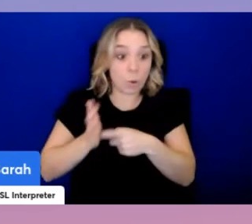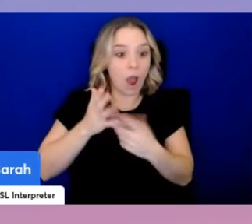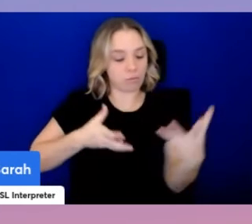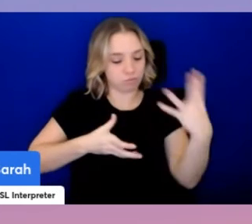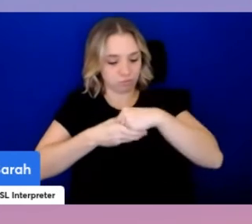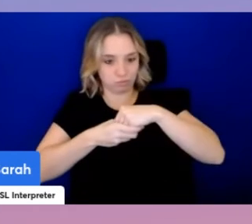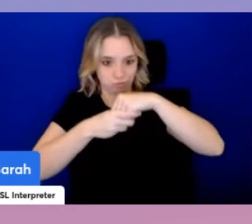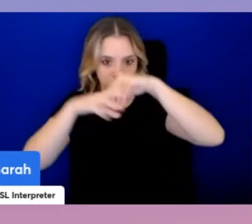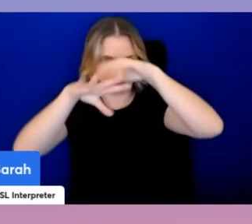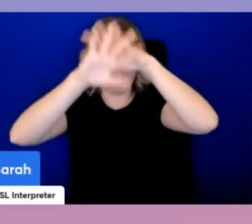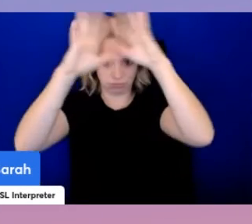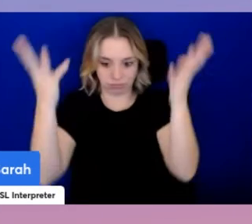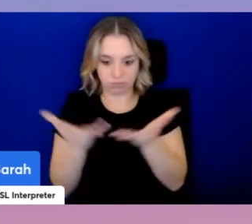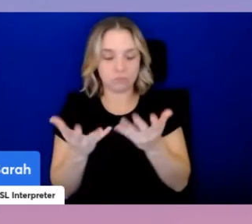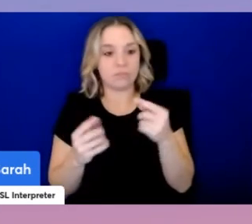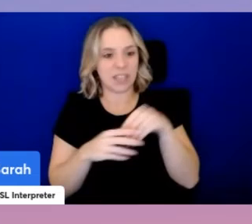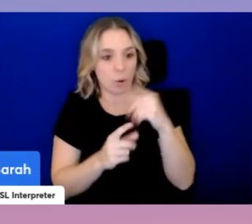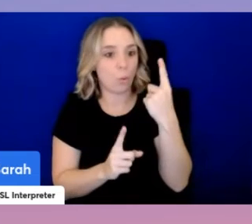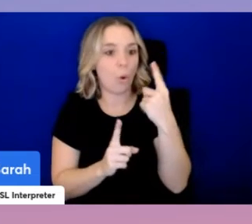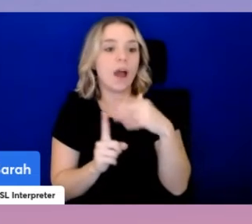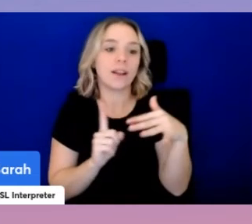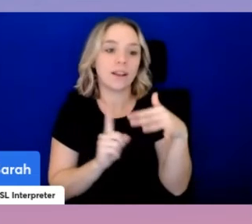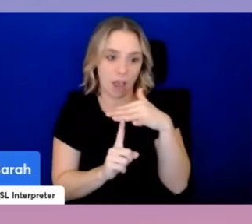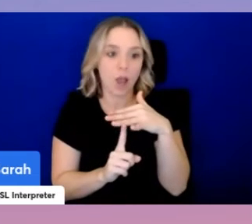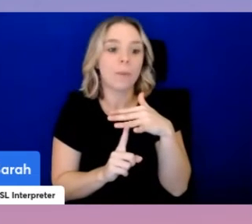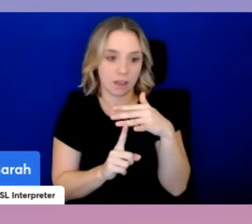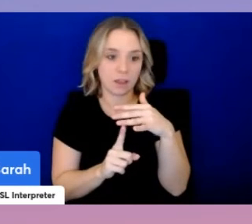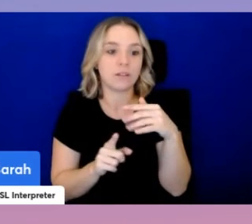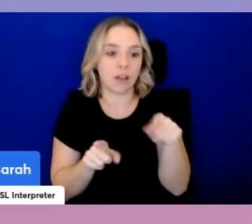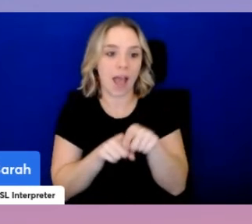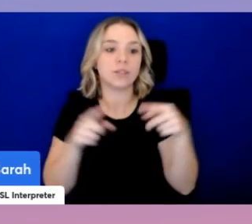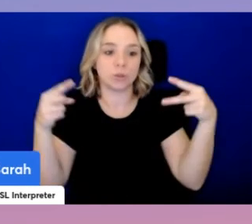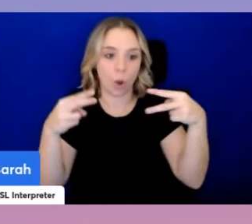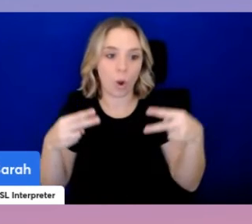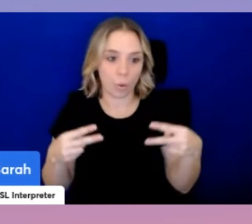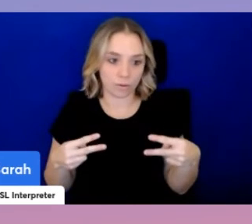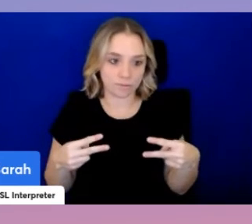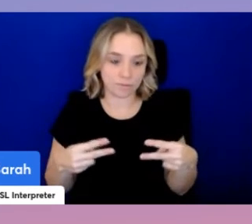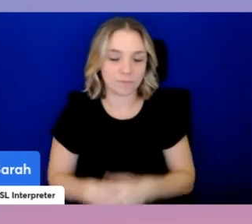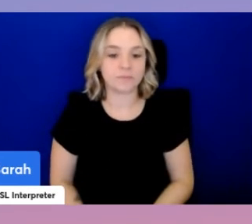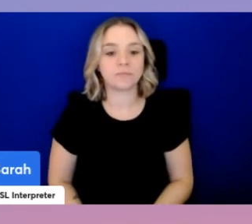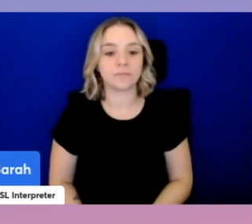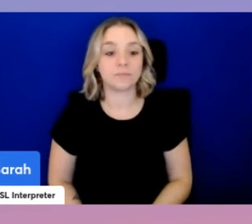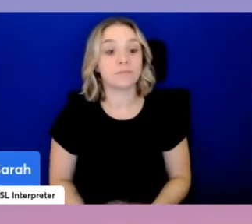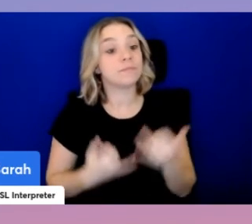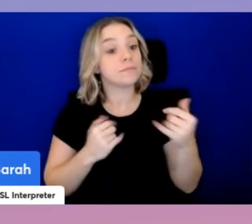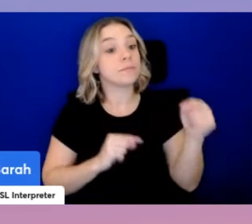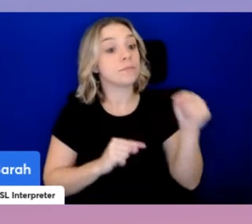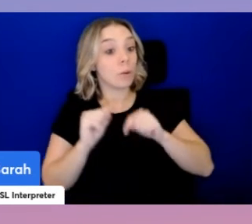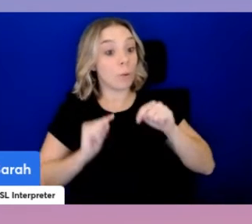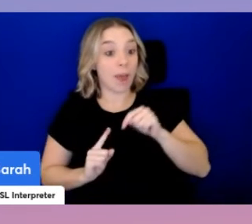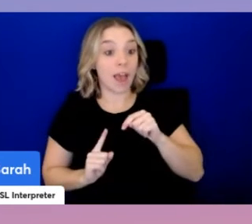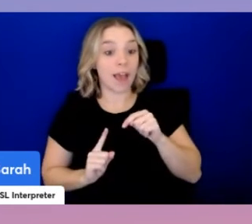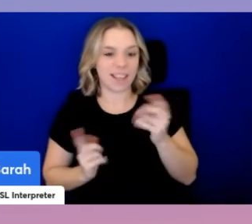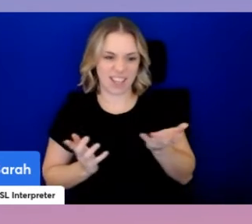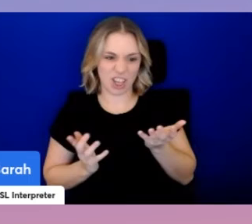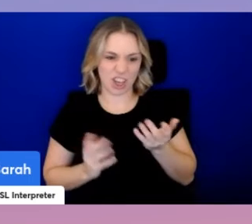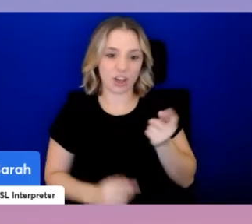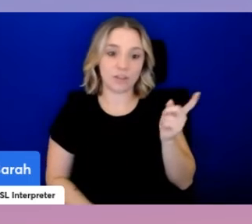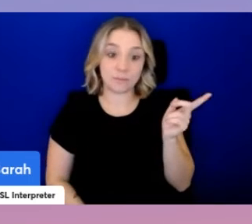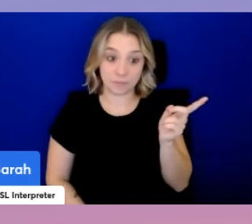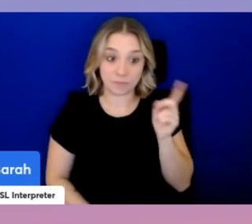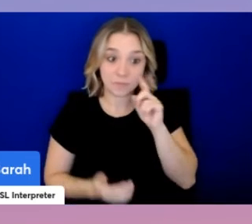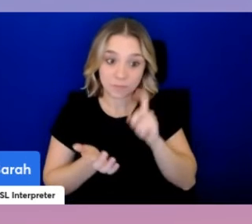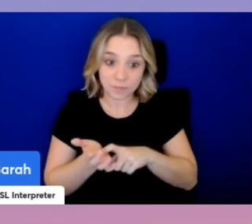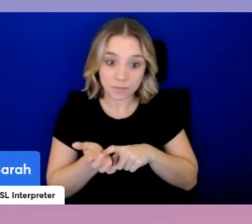is just one environment as code. So if we go back to here, as you can see, it's